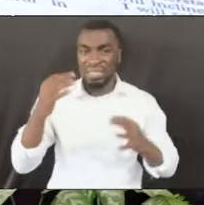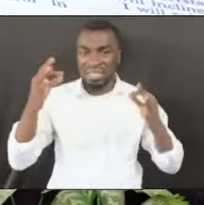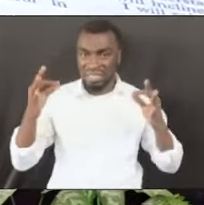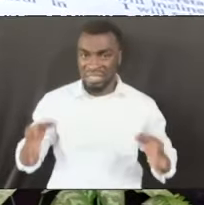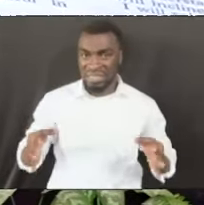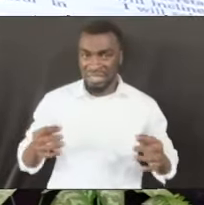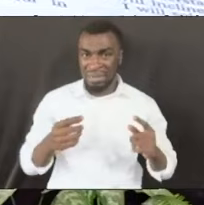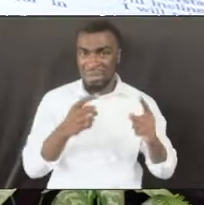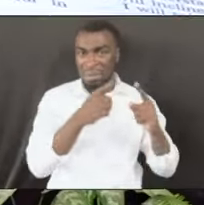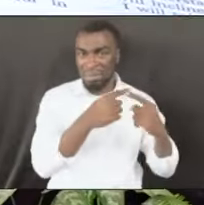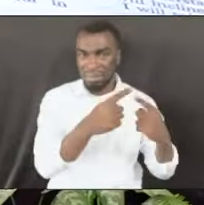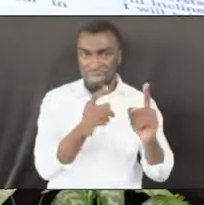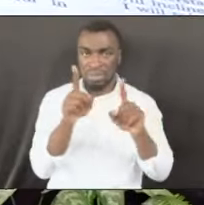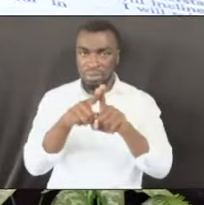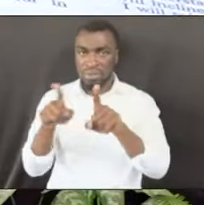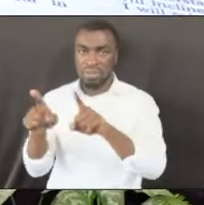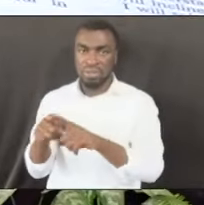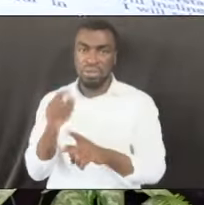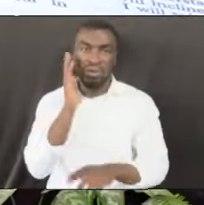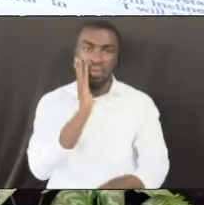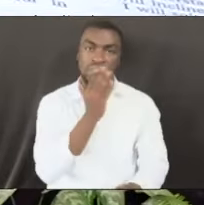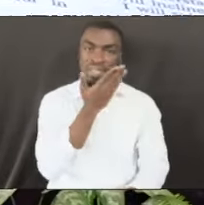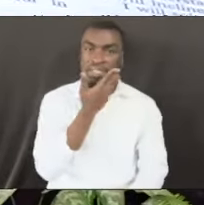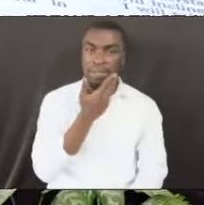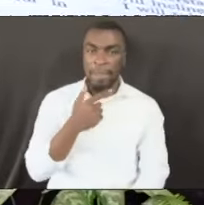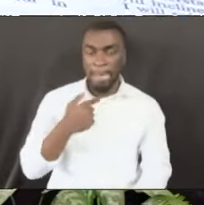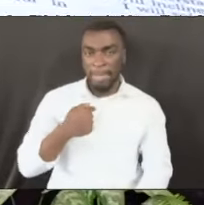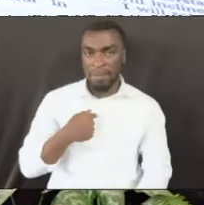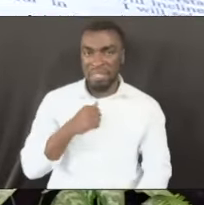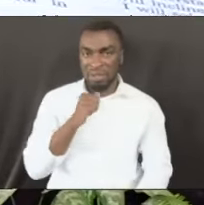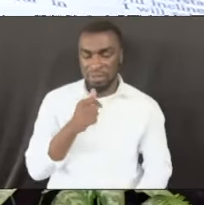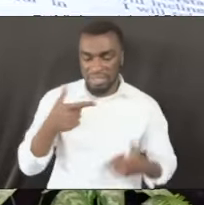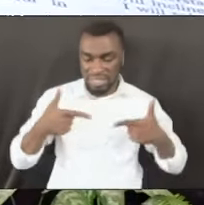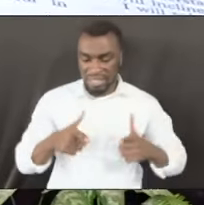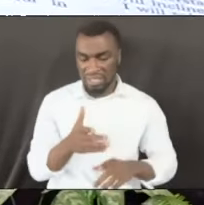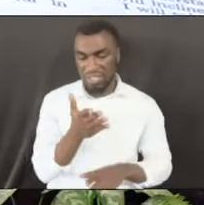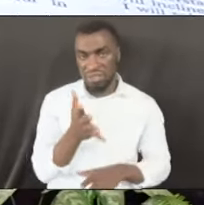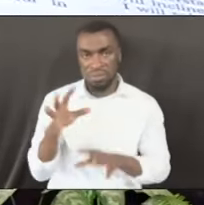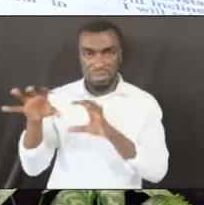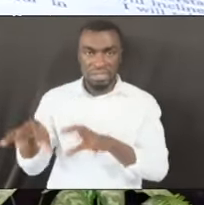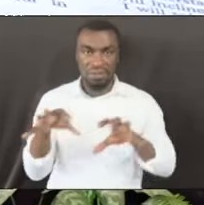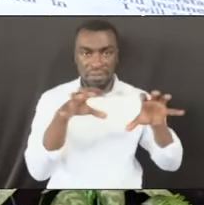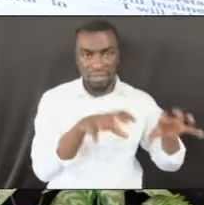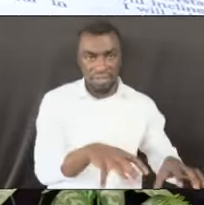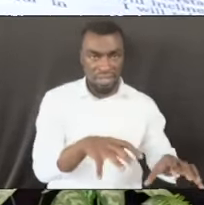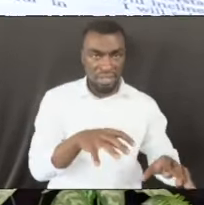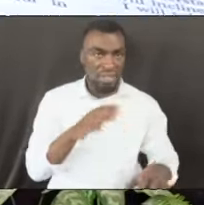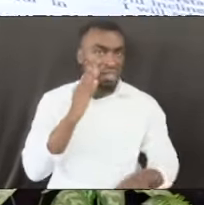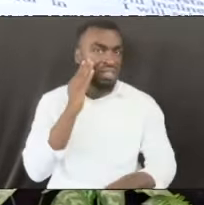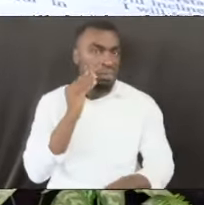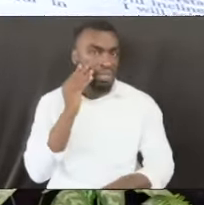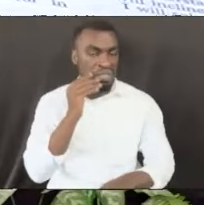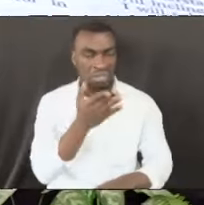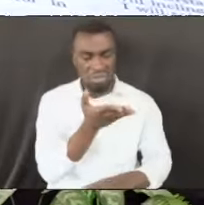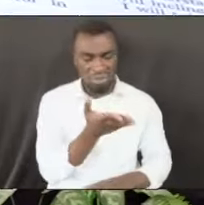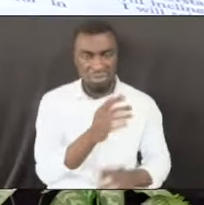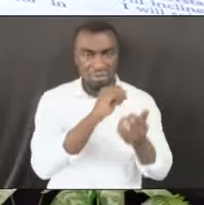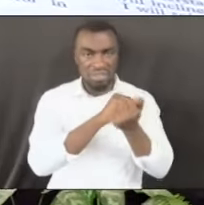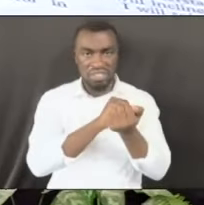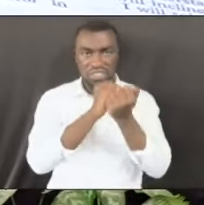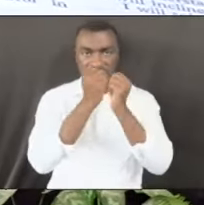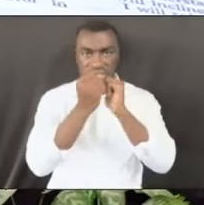says, I will not let you suffer the experience anymore. You are already converted.